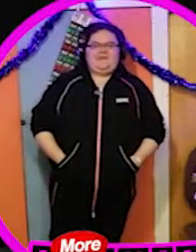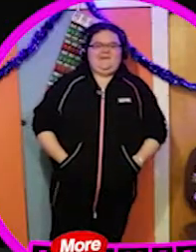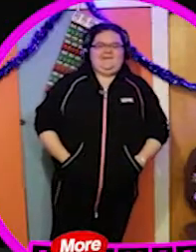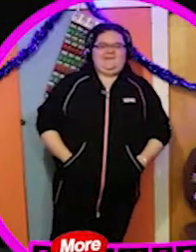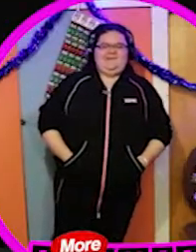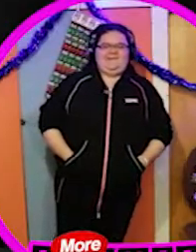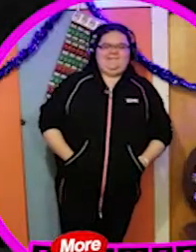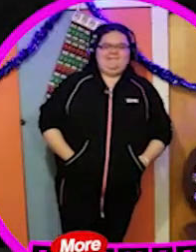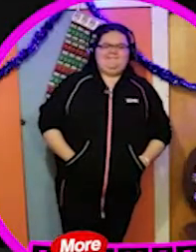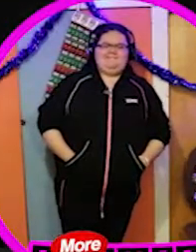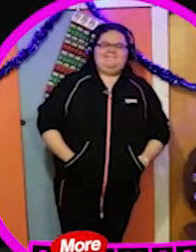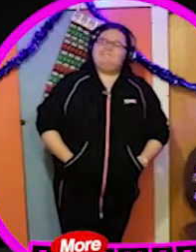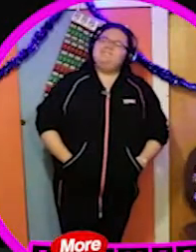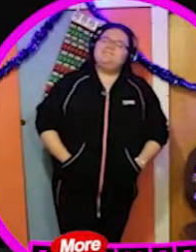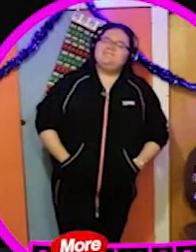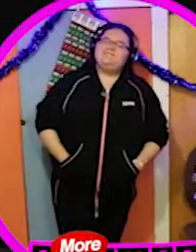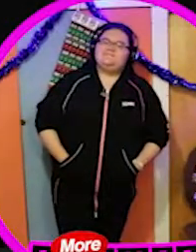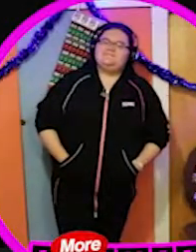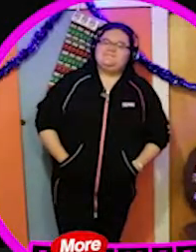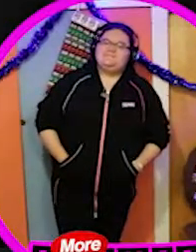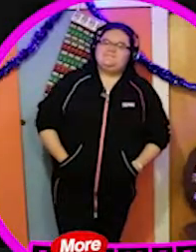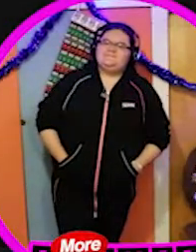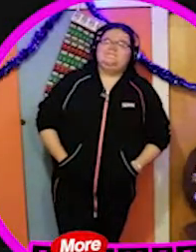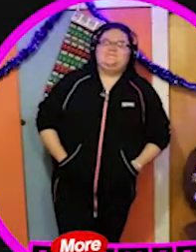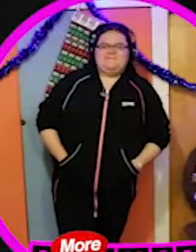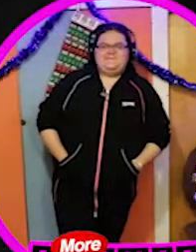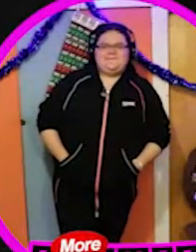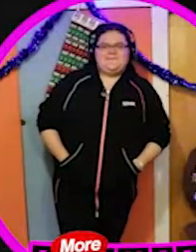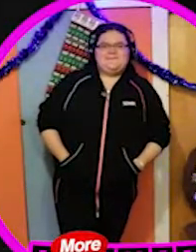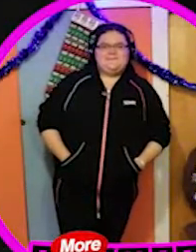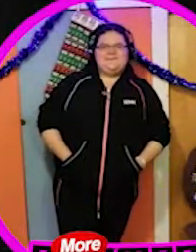Shit. Did you know me? Dizzy Rascal shit is working. Boy in the corner.